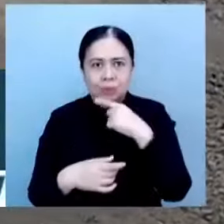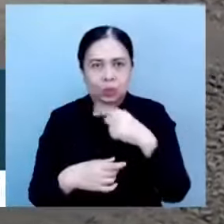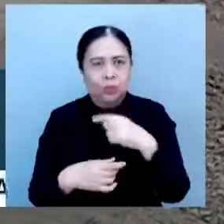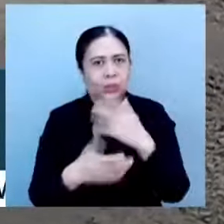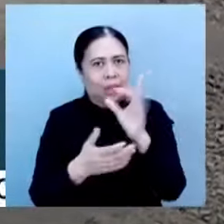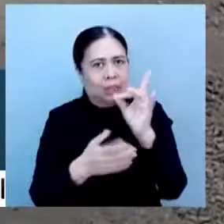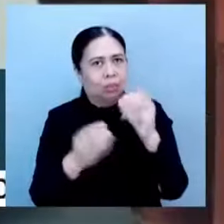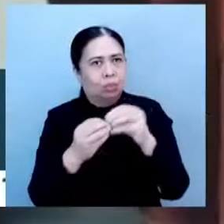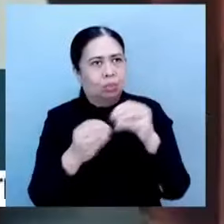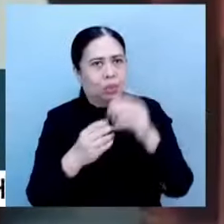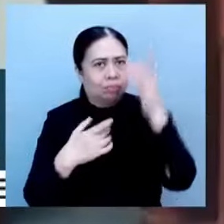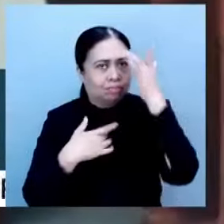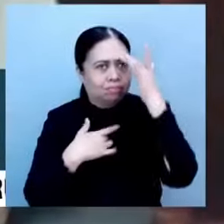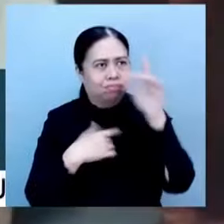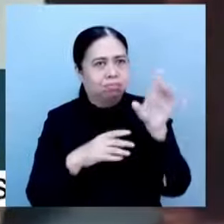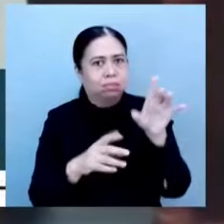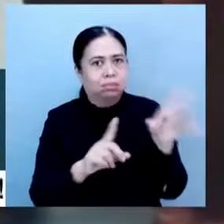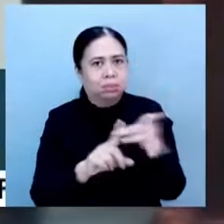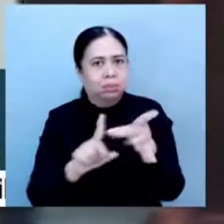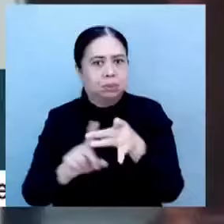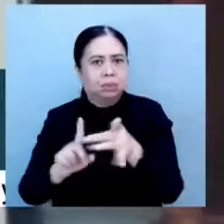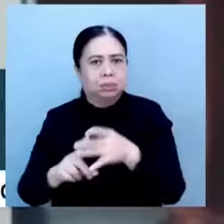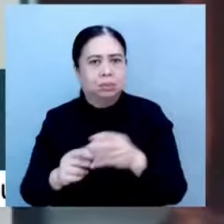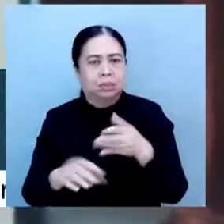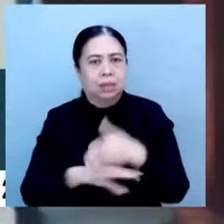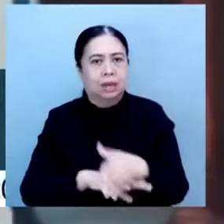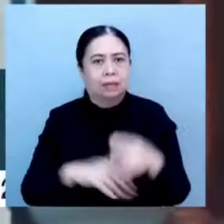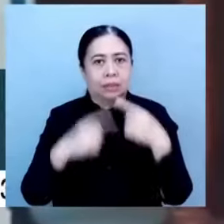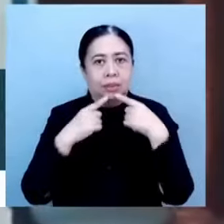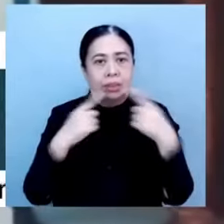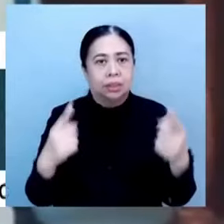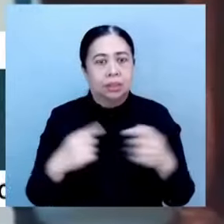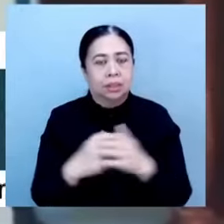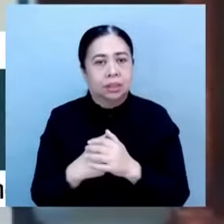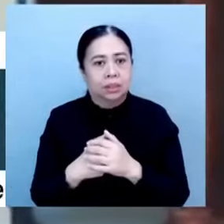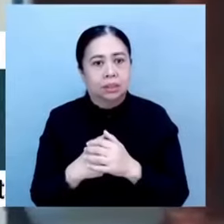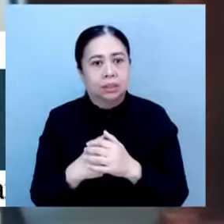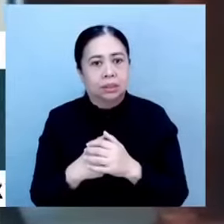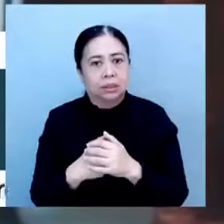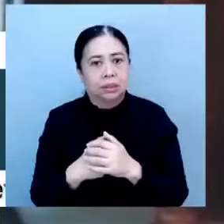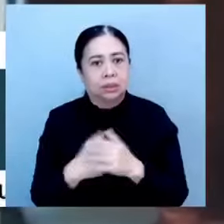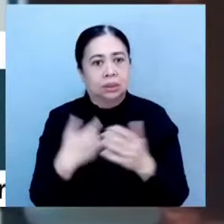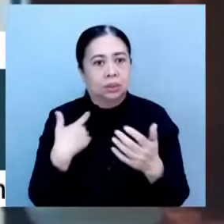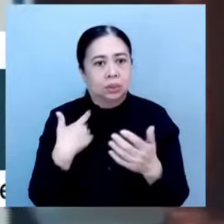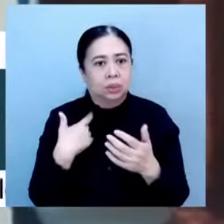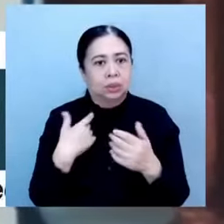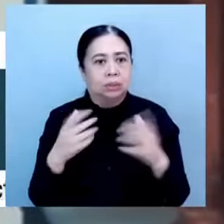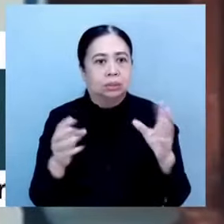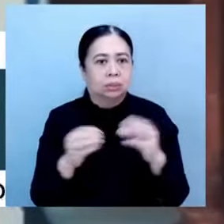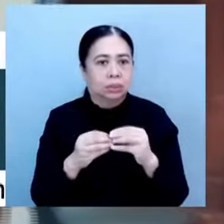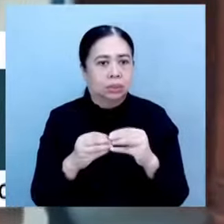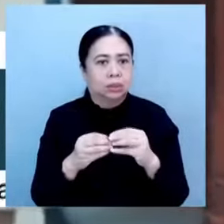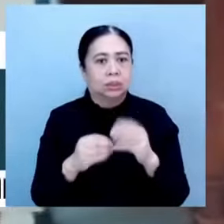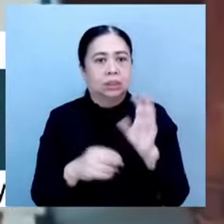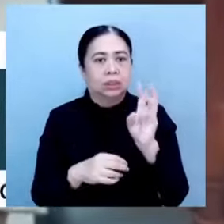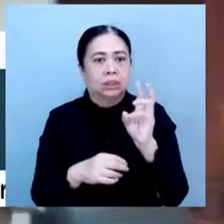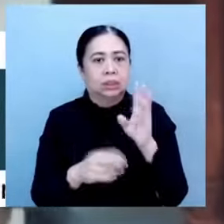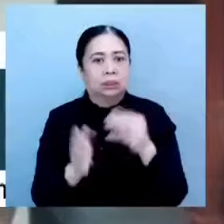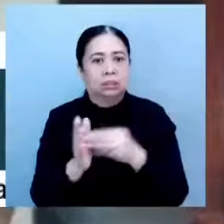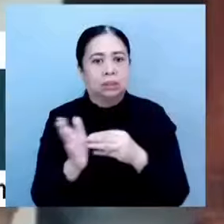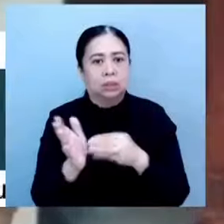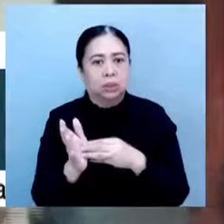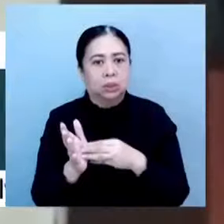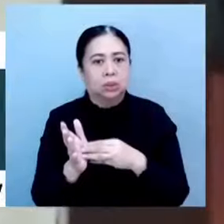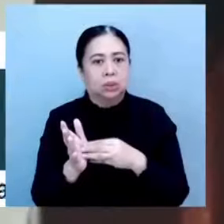for the illness. After the declaration, may amount to kami na aprobahan, no total of 16 million.